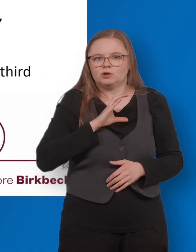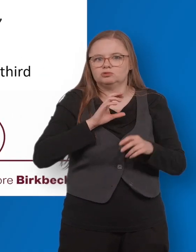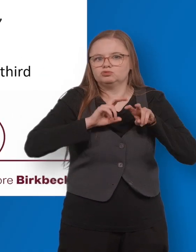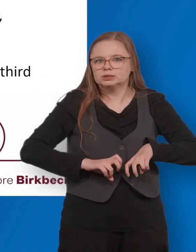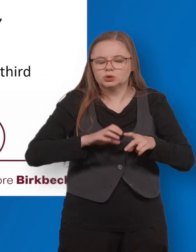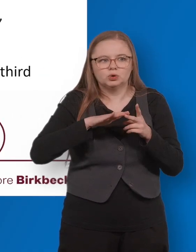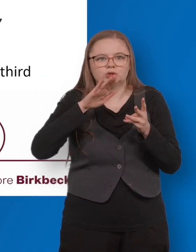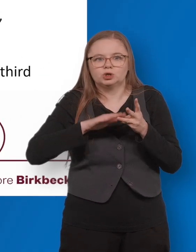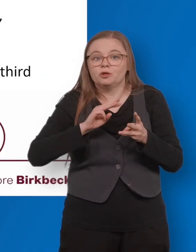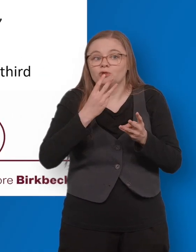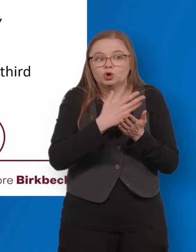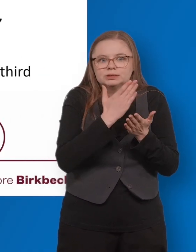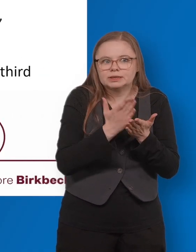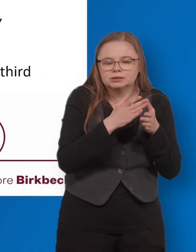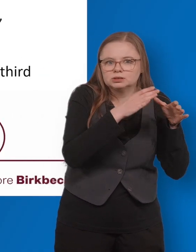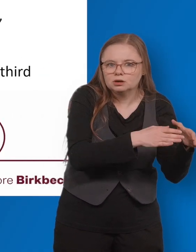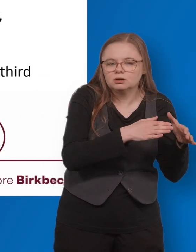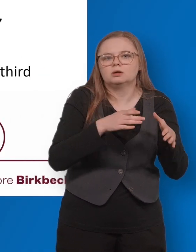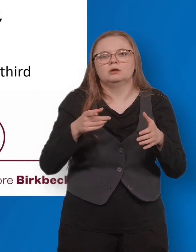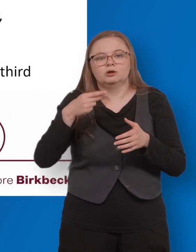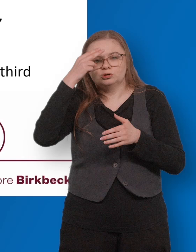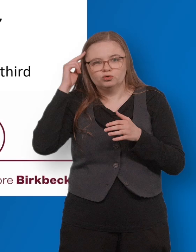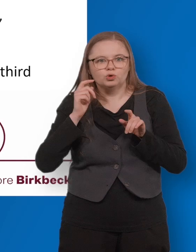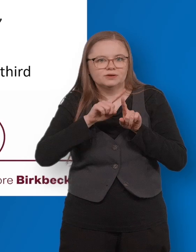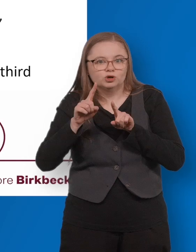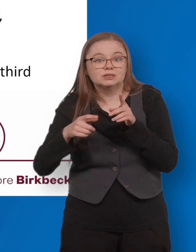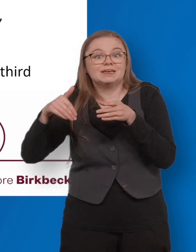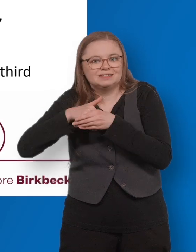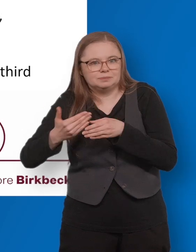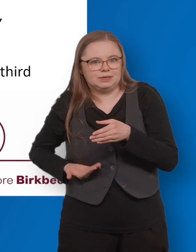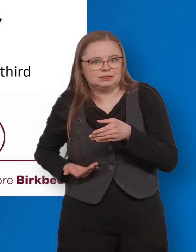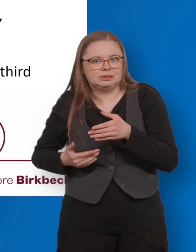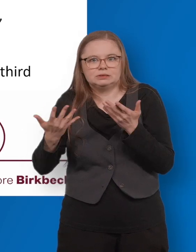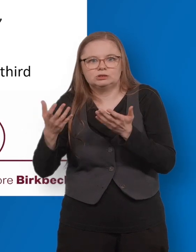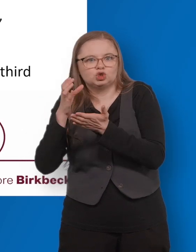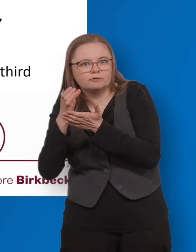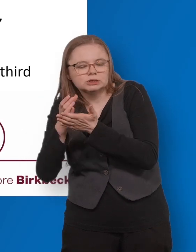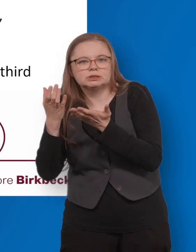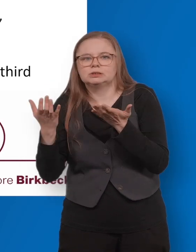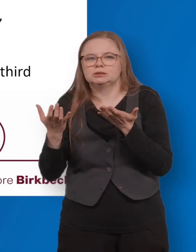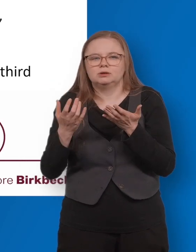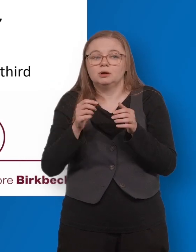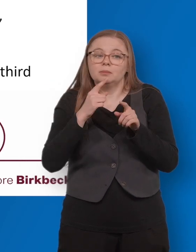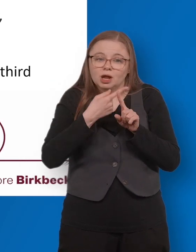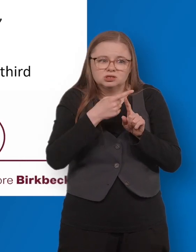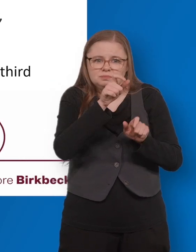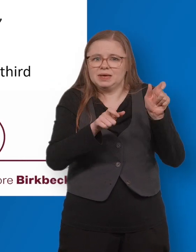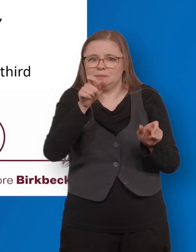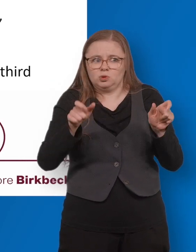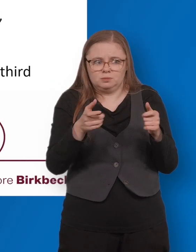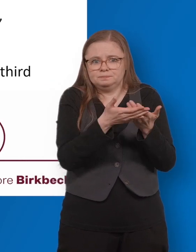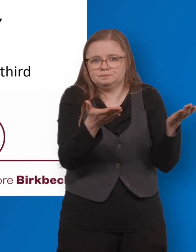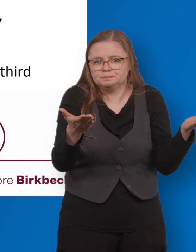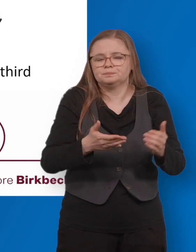the third sector, Neurodiversity in Business is a charity, and the citizens. And I just wanted to invite